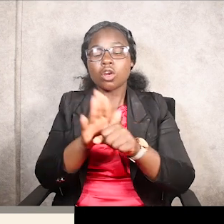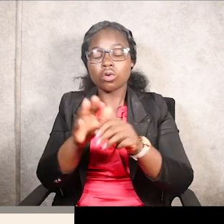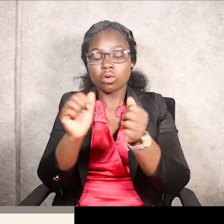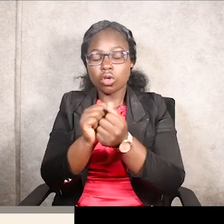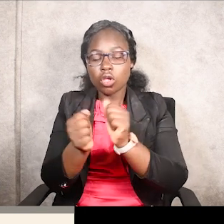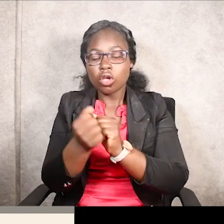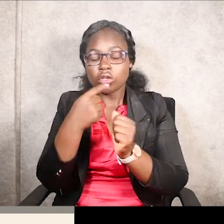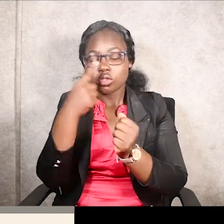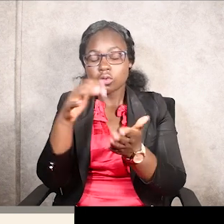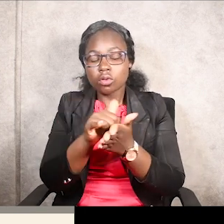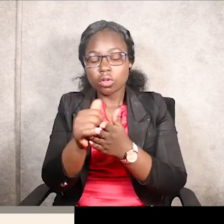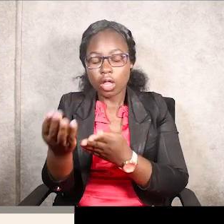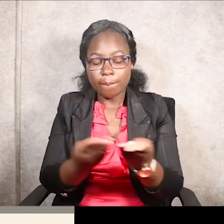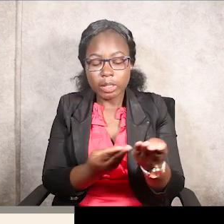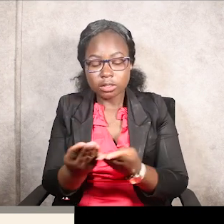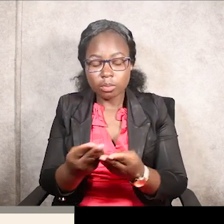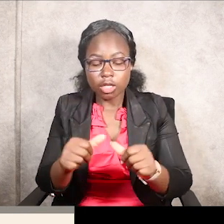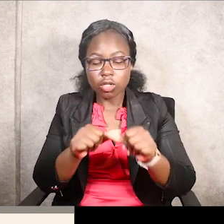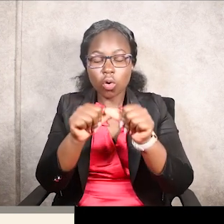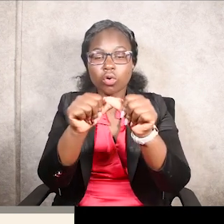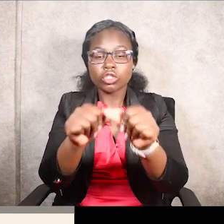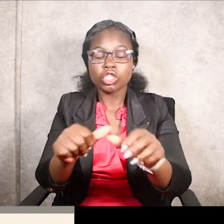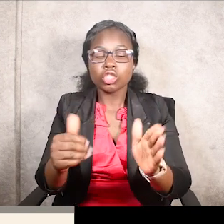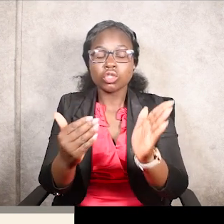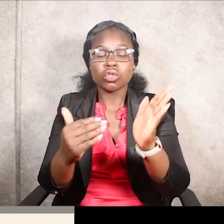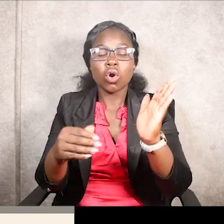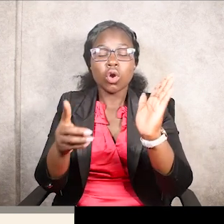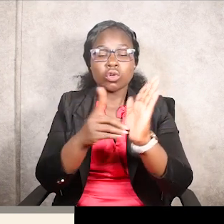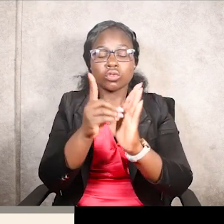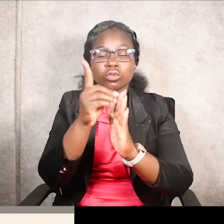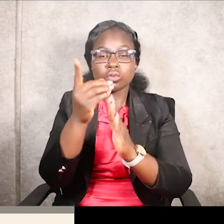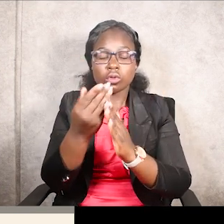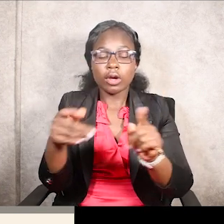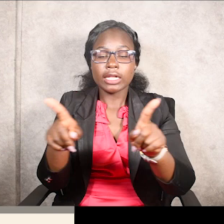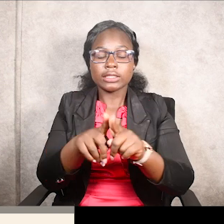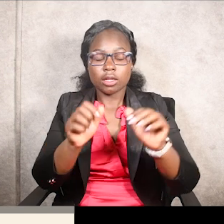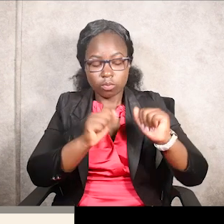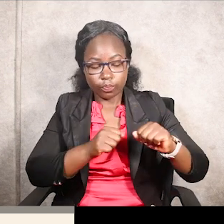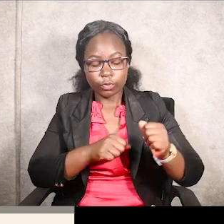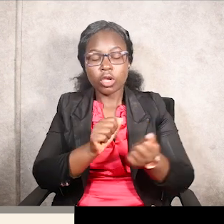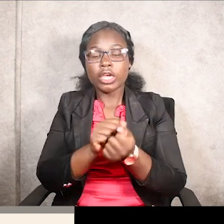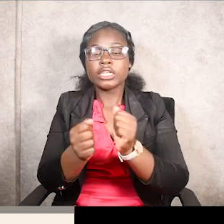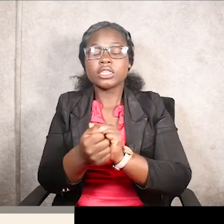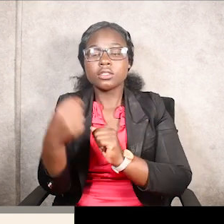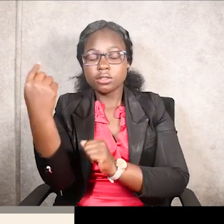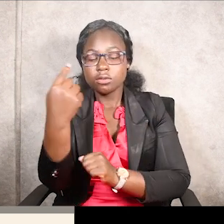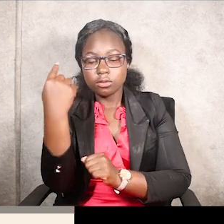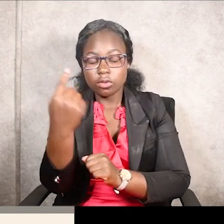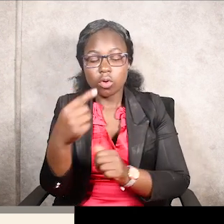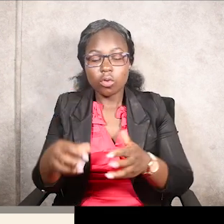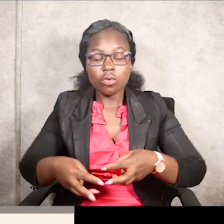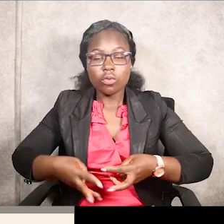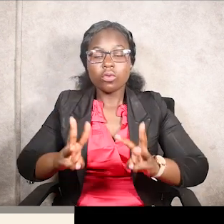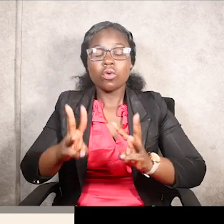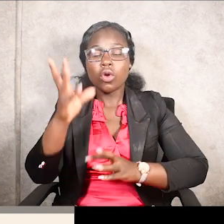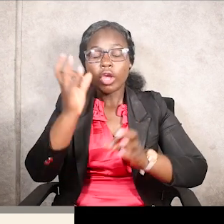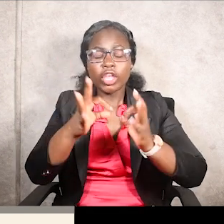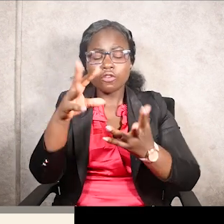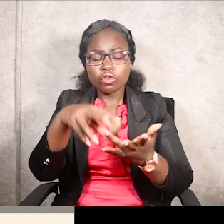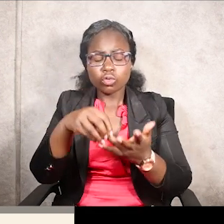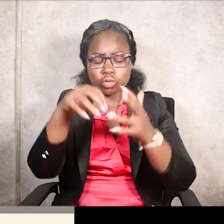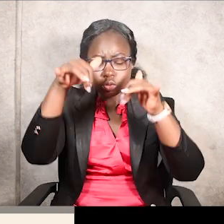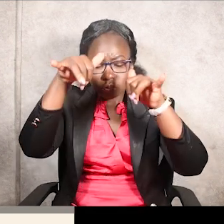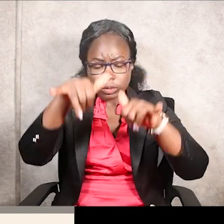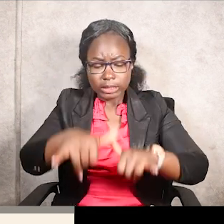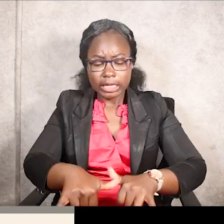that our businesses can continue to thrive and be sustainable. Change is the only constant, and so if we choose to